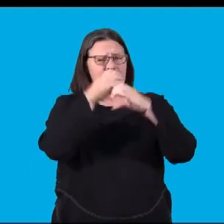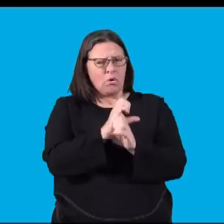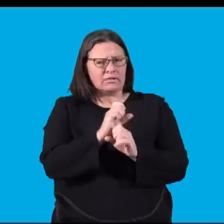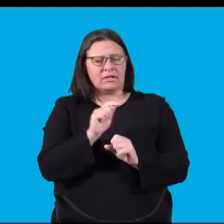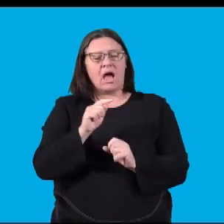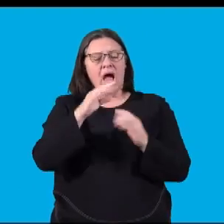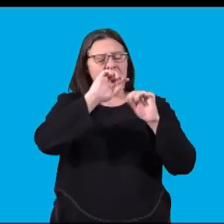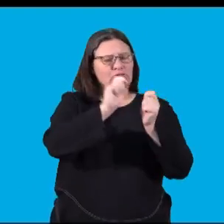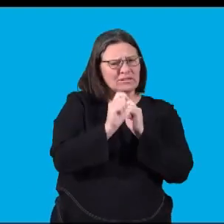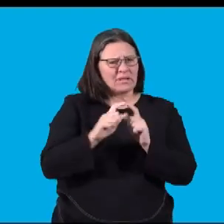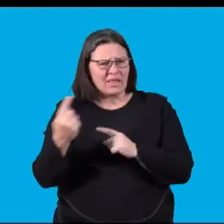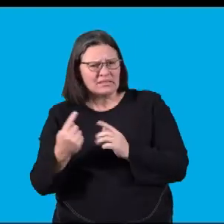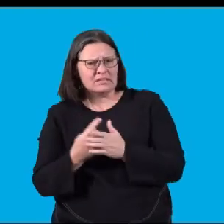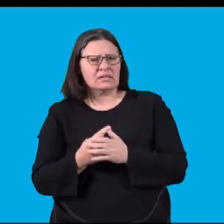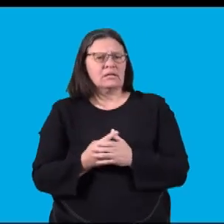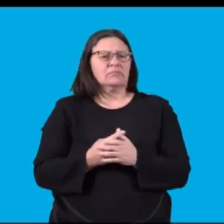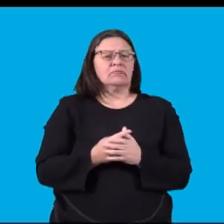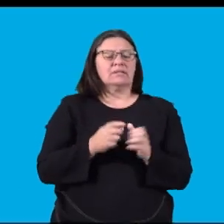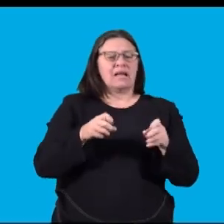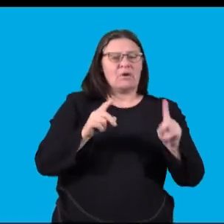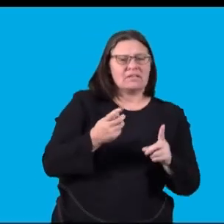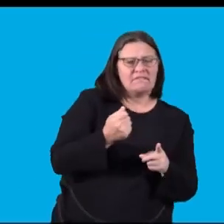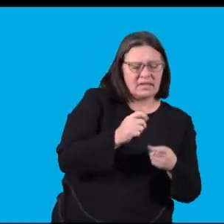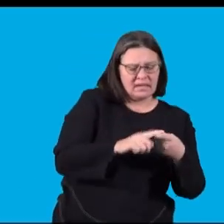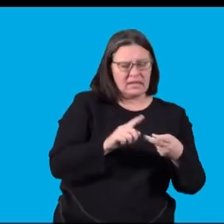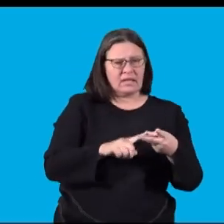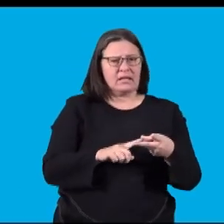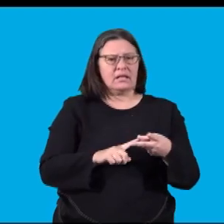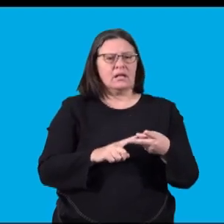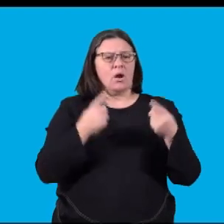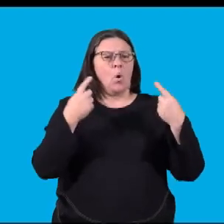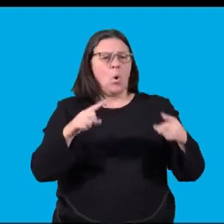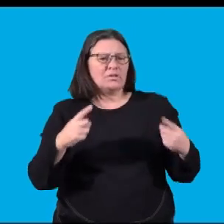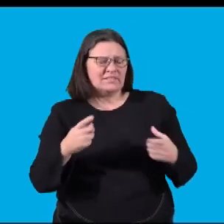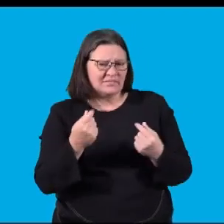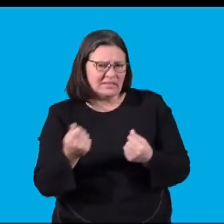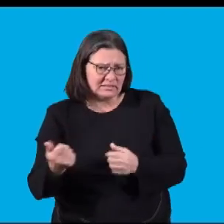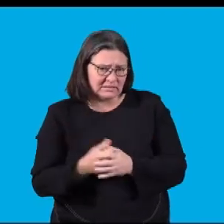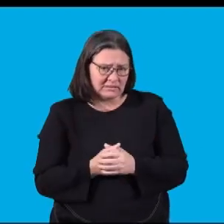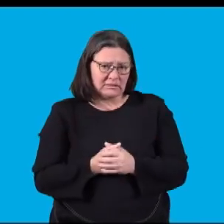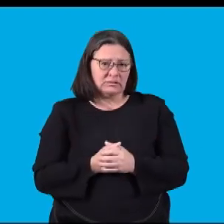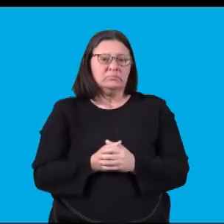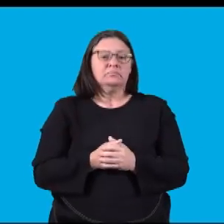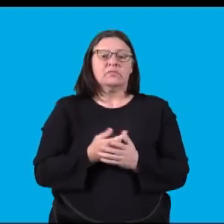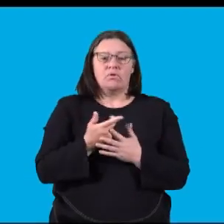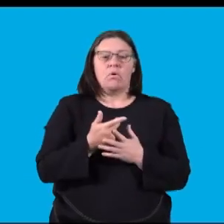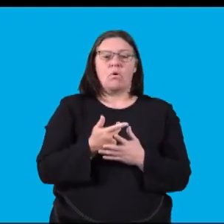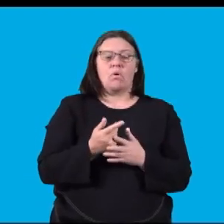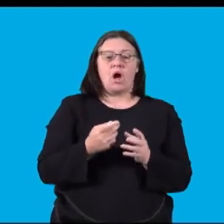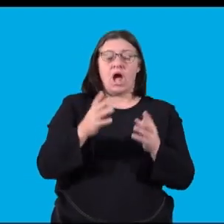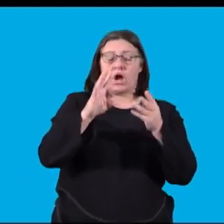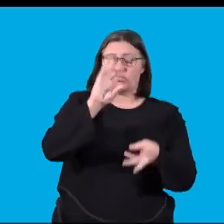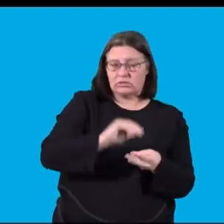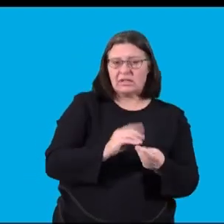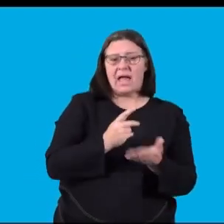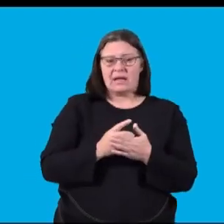going to focus on other adjustments, such as your director's fees, audit fees, when there are accruals as well as prepayments,